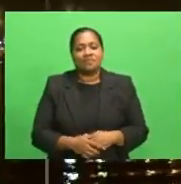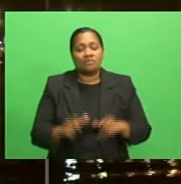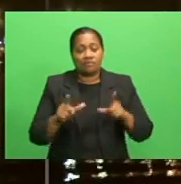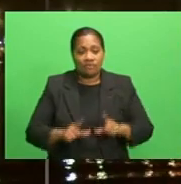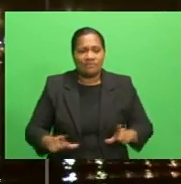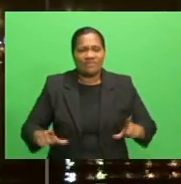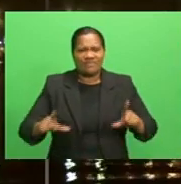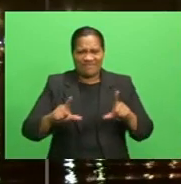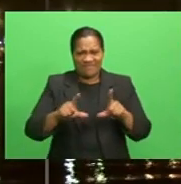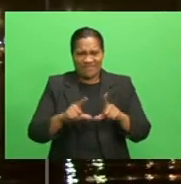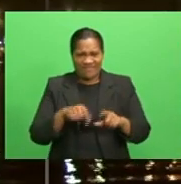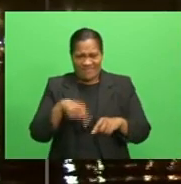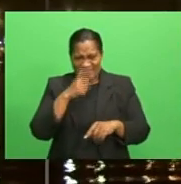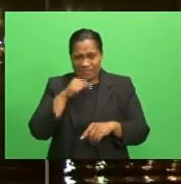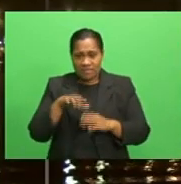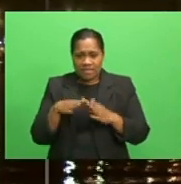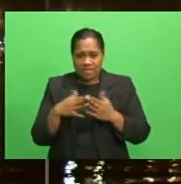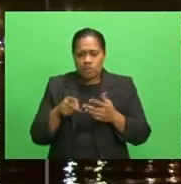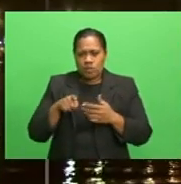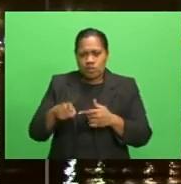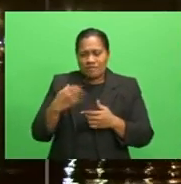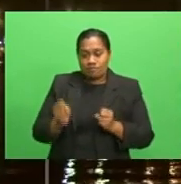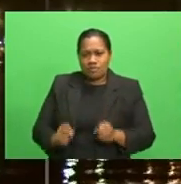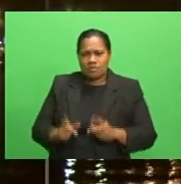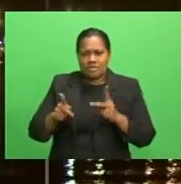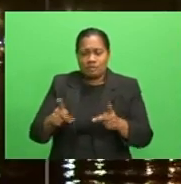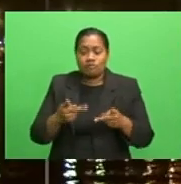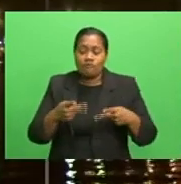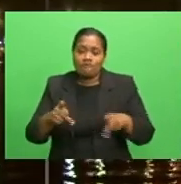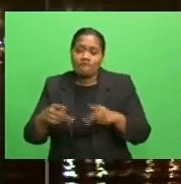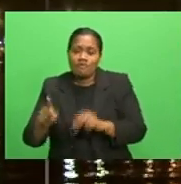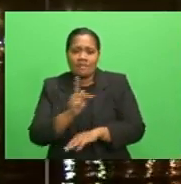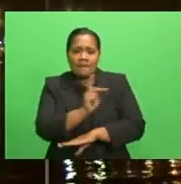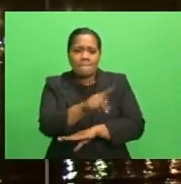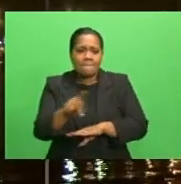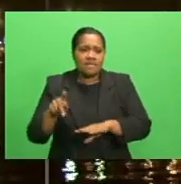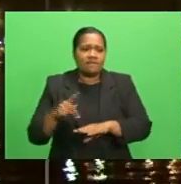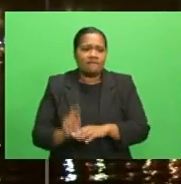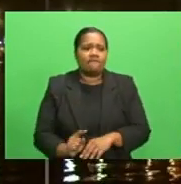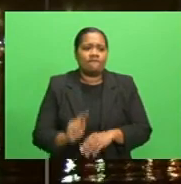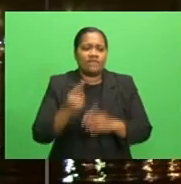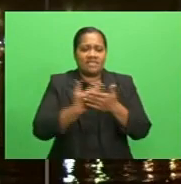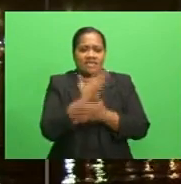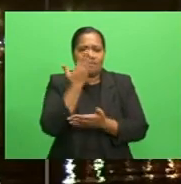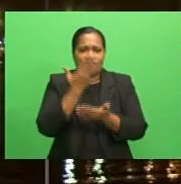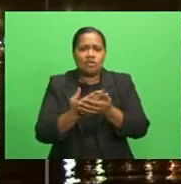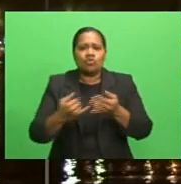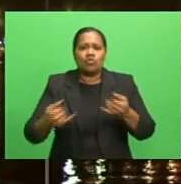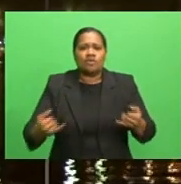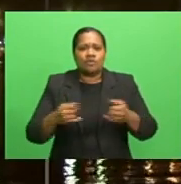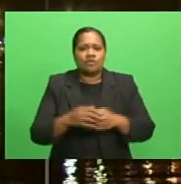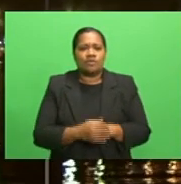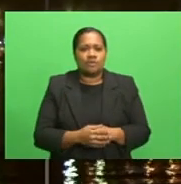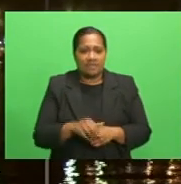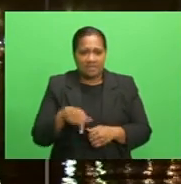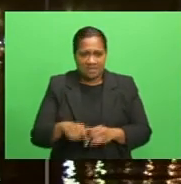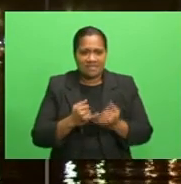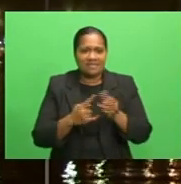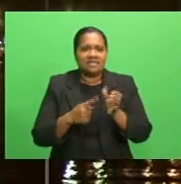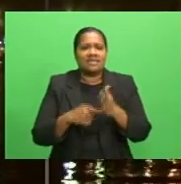artists are looking to relish in the opportunity to perform at the Pacific's first ever virtual concert this Saturday. The United